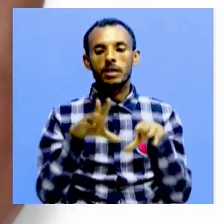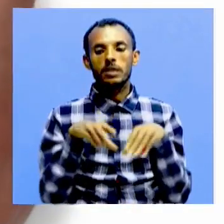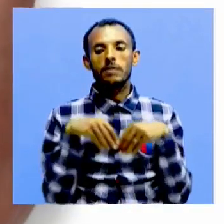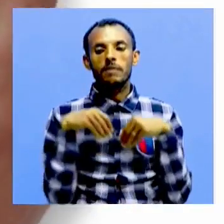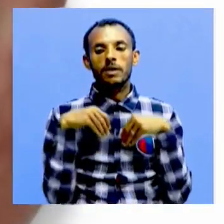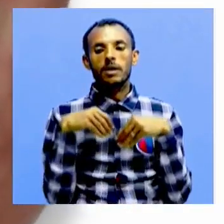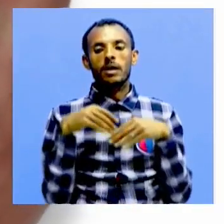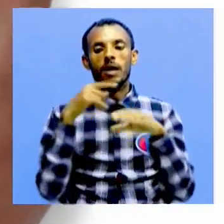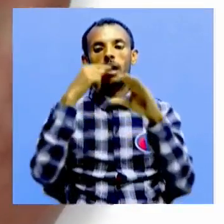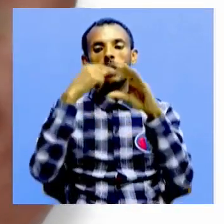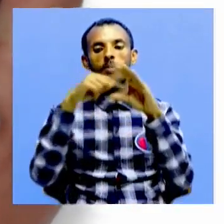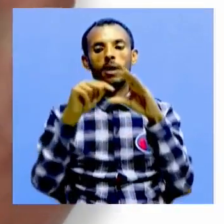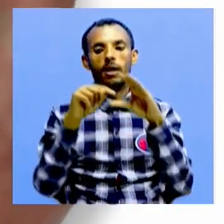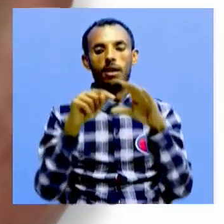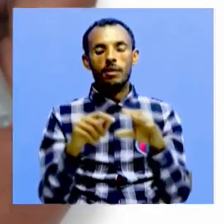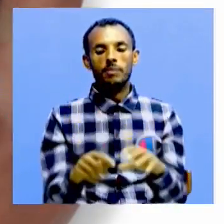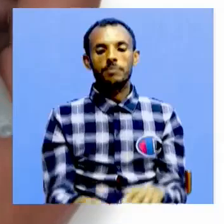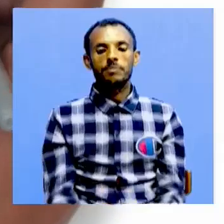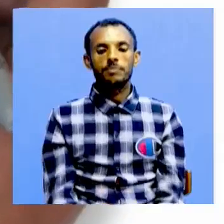emails,